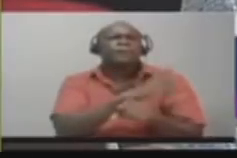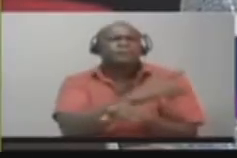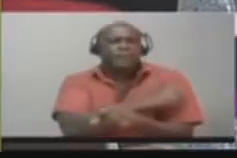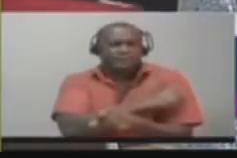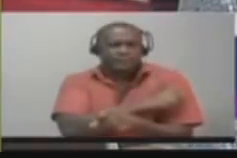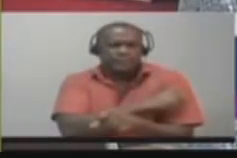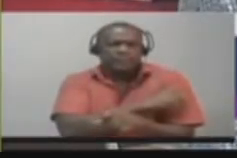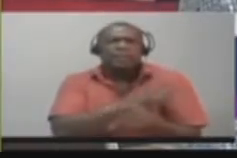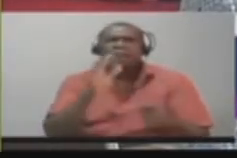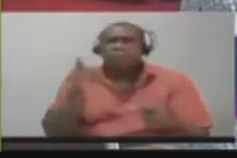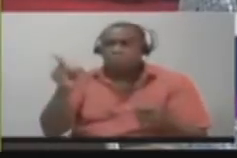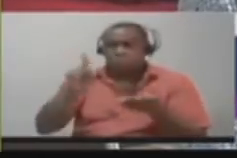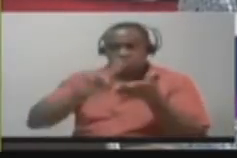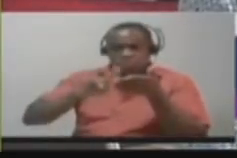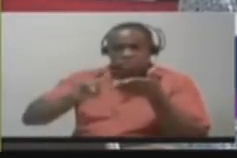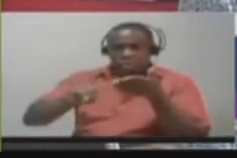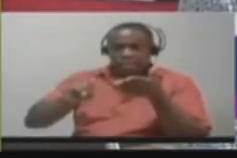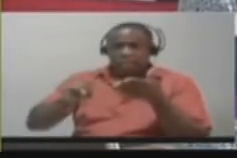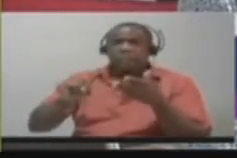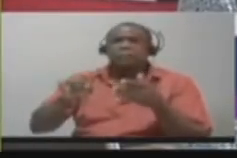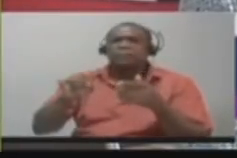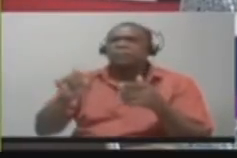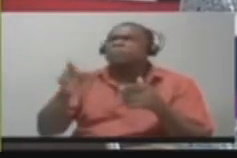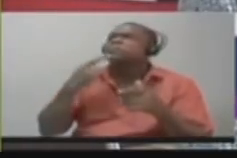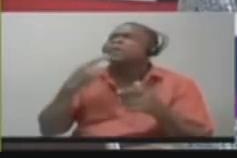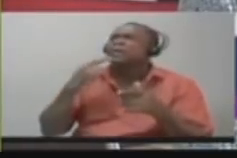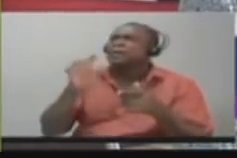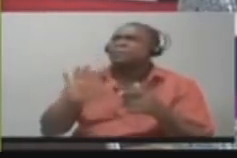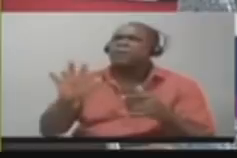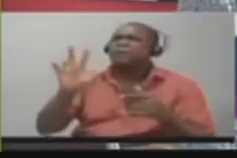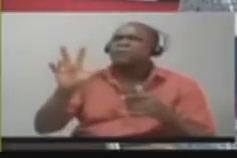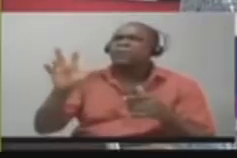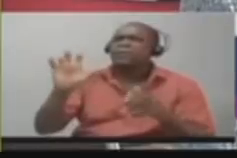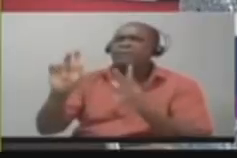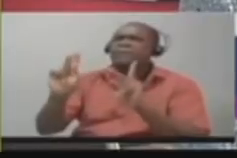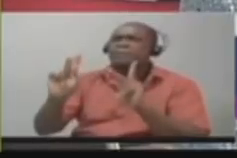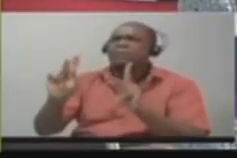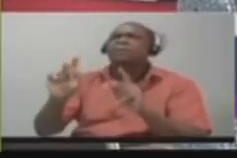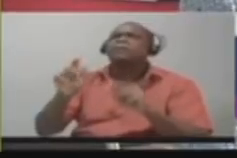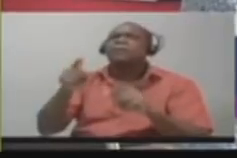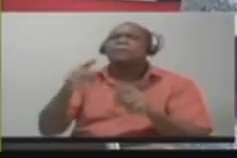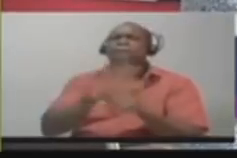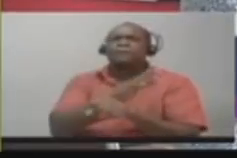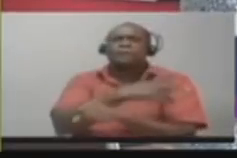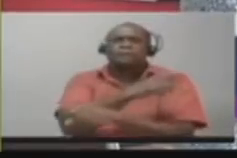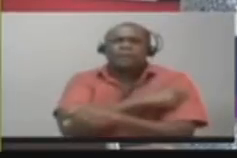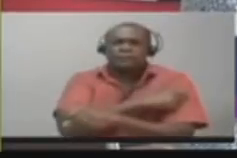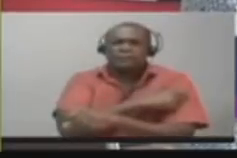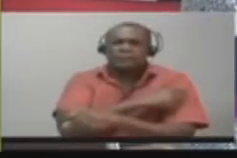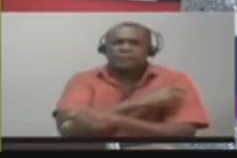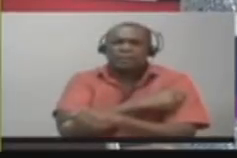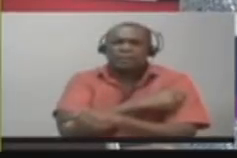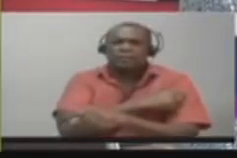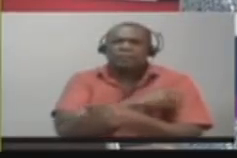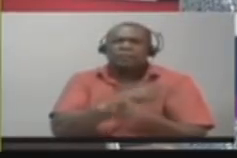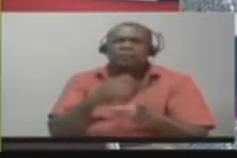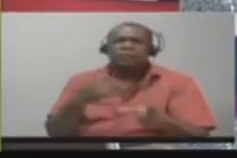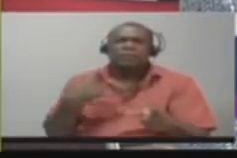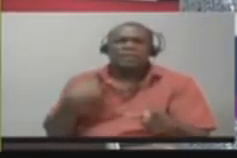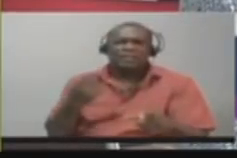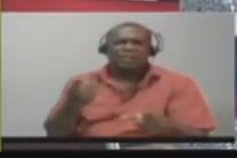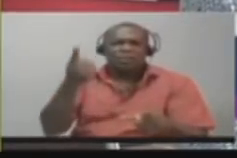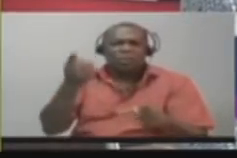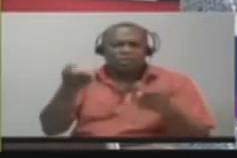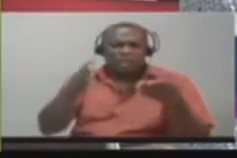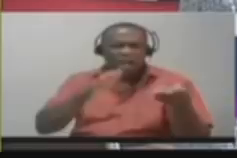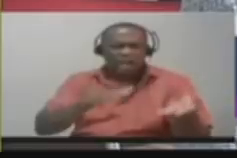about 300 people, and none of the unvaccinated were with death. We had one death with fully